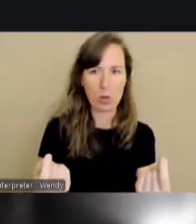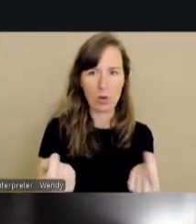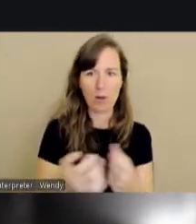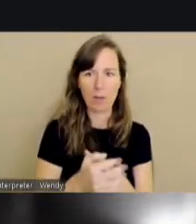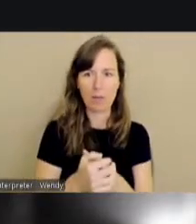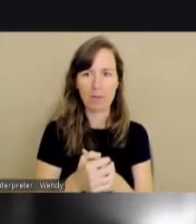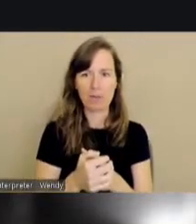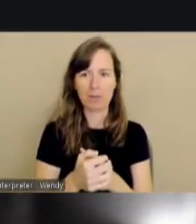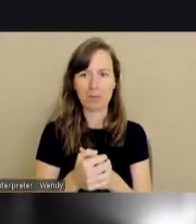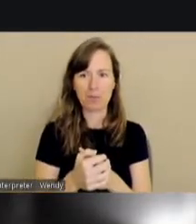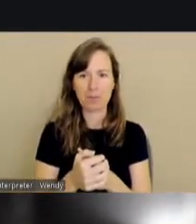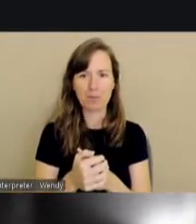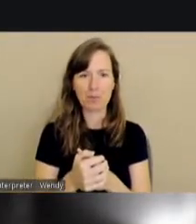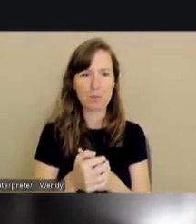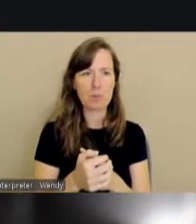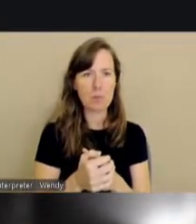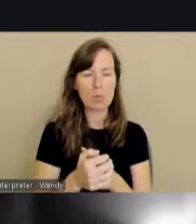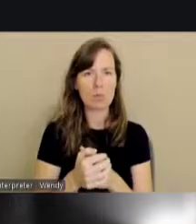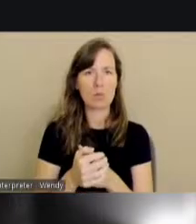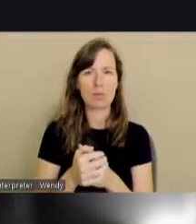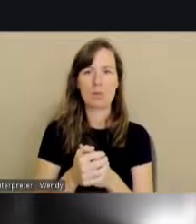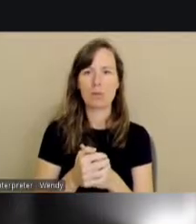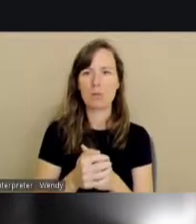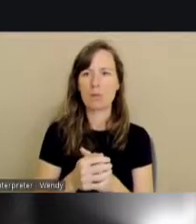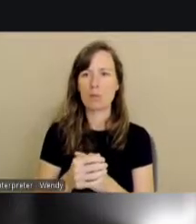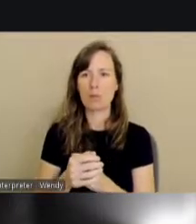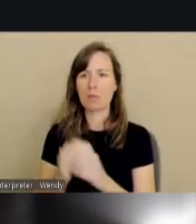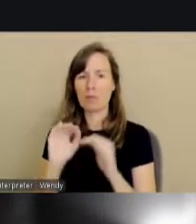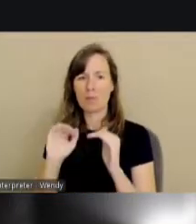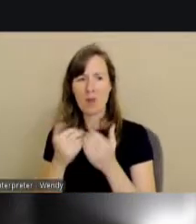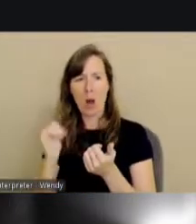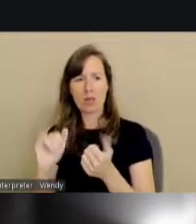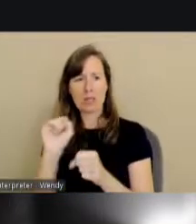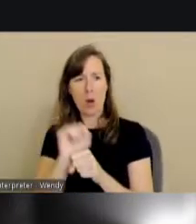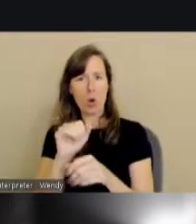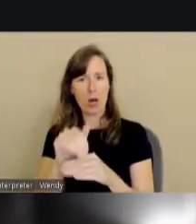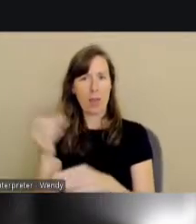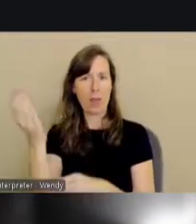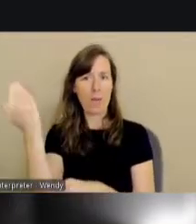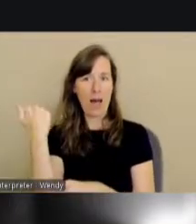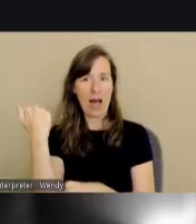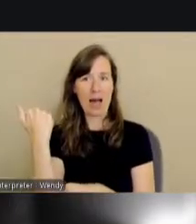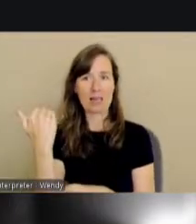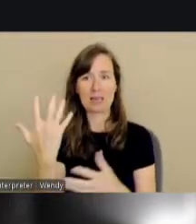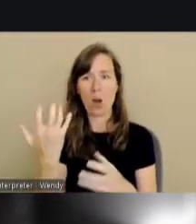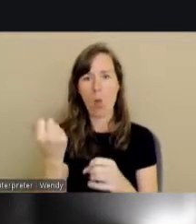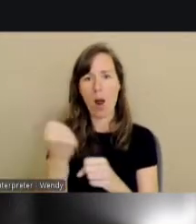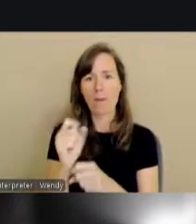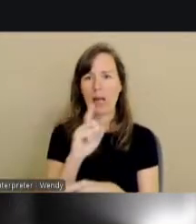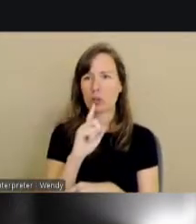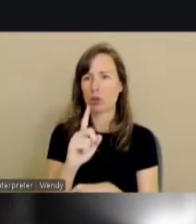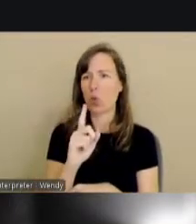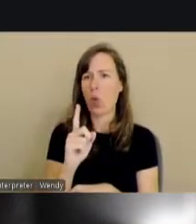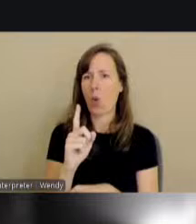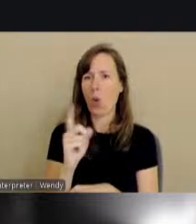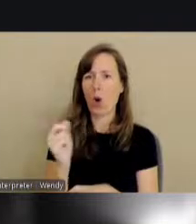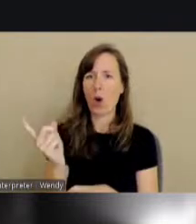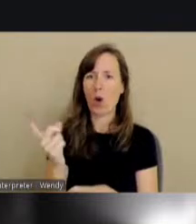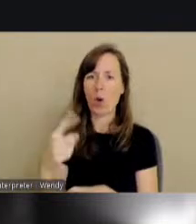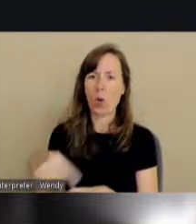So I don't know, Mr. Galloway, I don't know how that's worked in the past, or I just want to make sure that we're